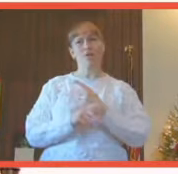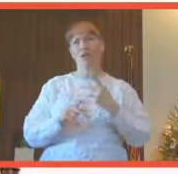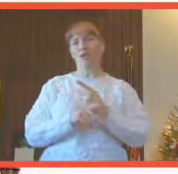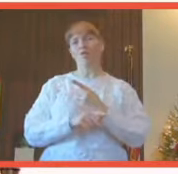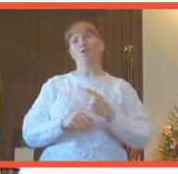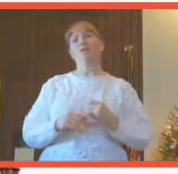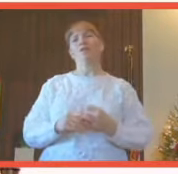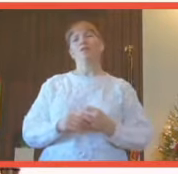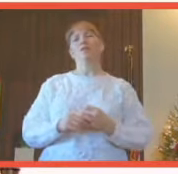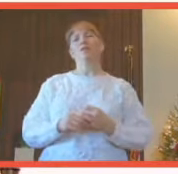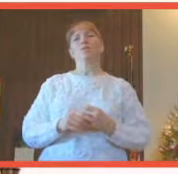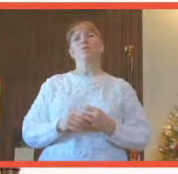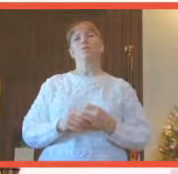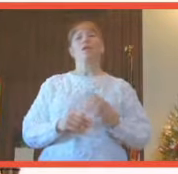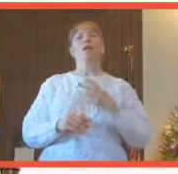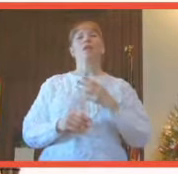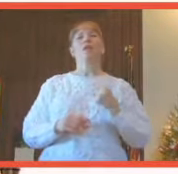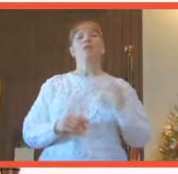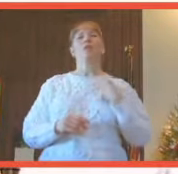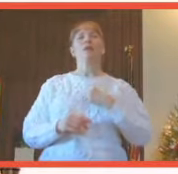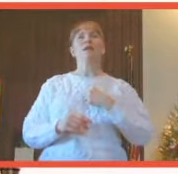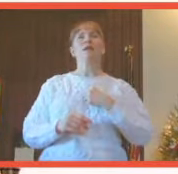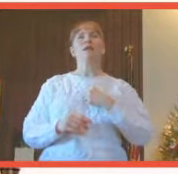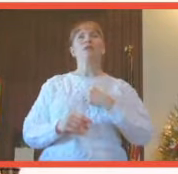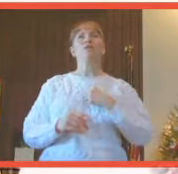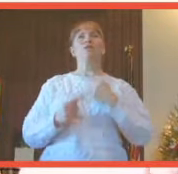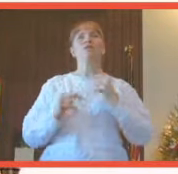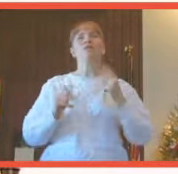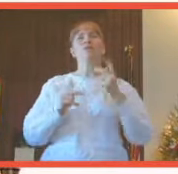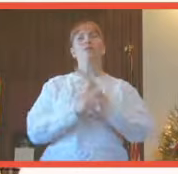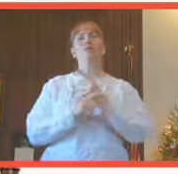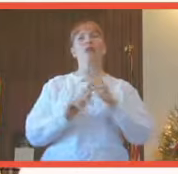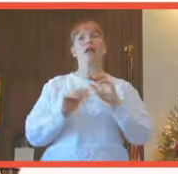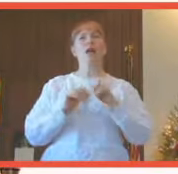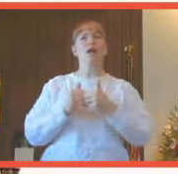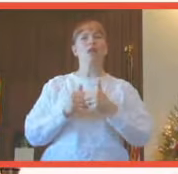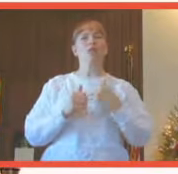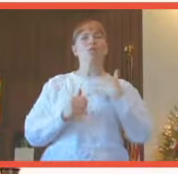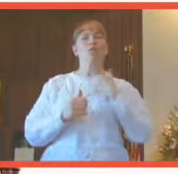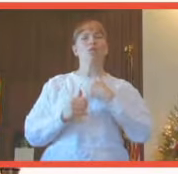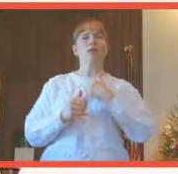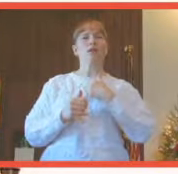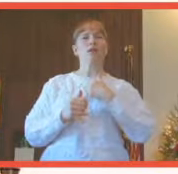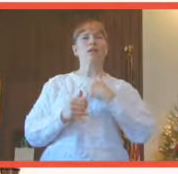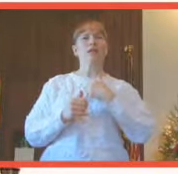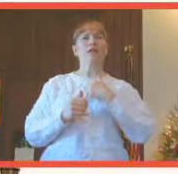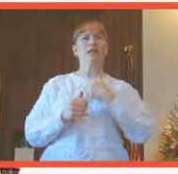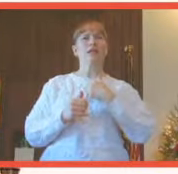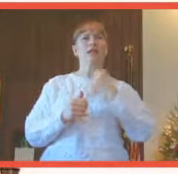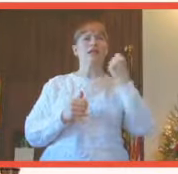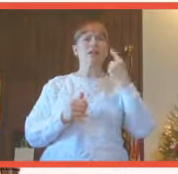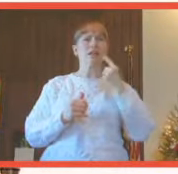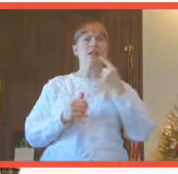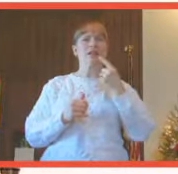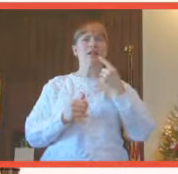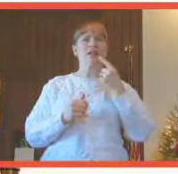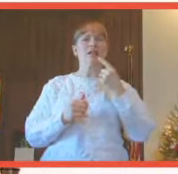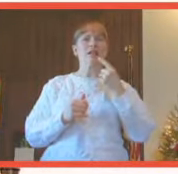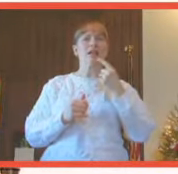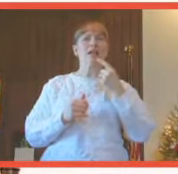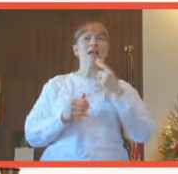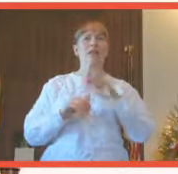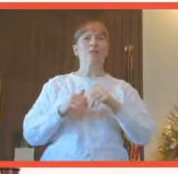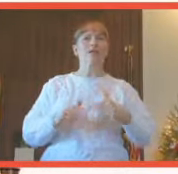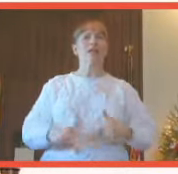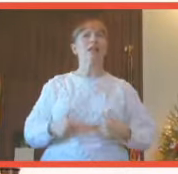out. And we grasp and we try to figure out, how do we put meaning to this? How do we live